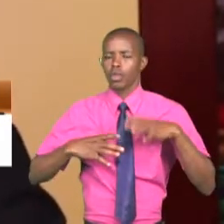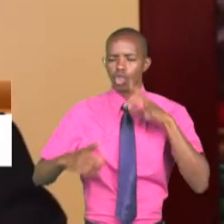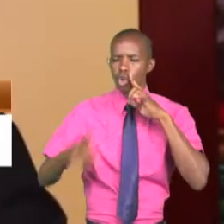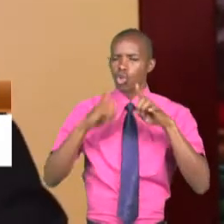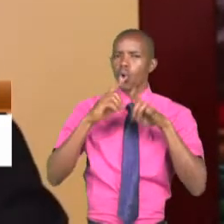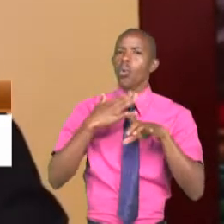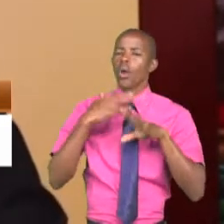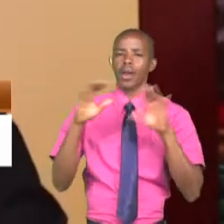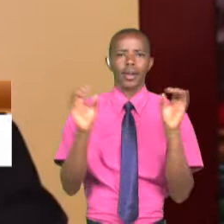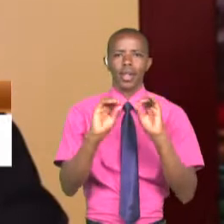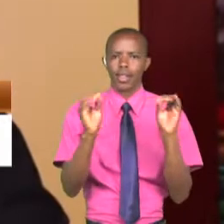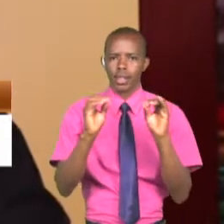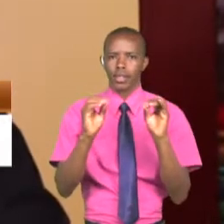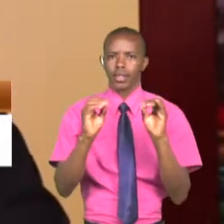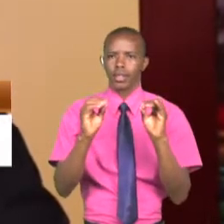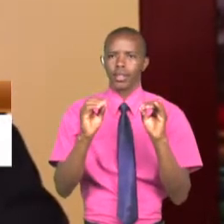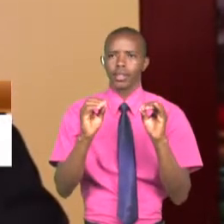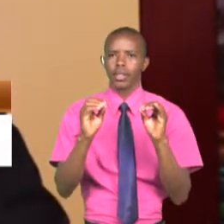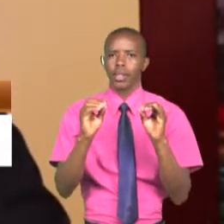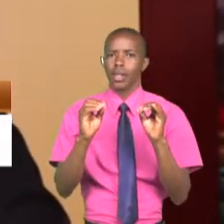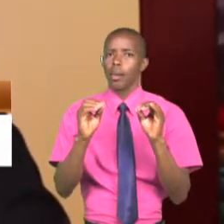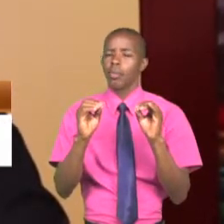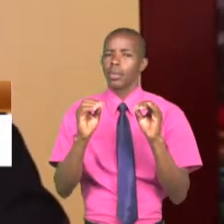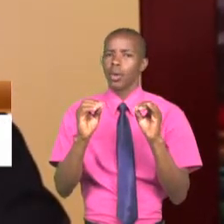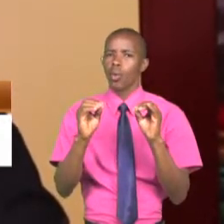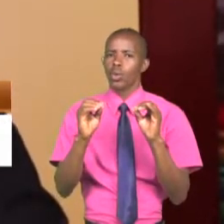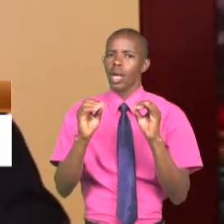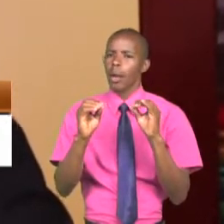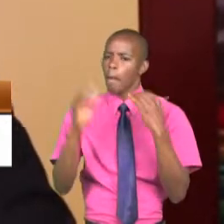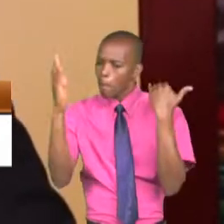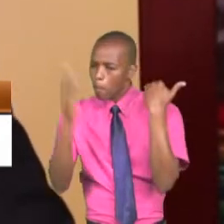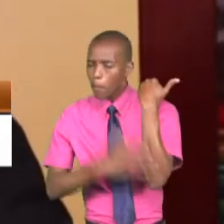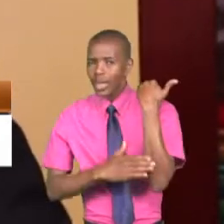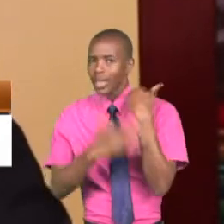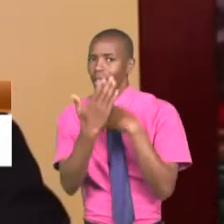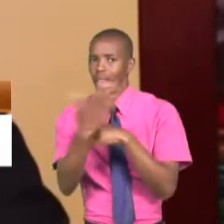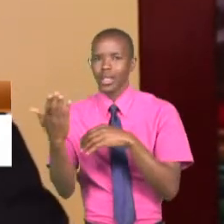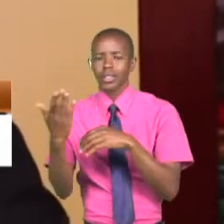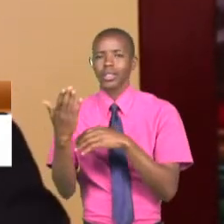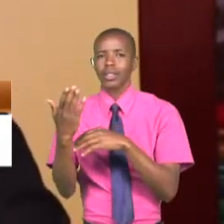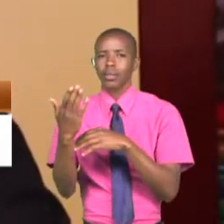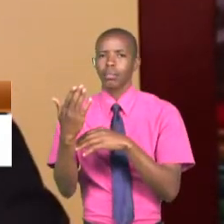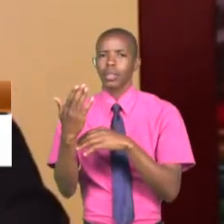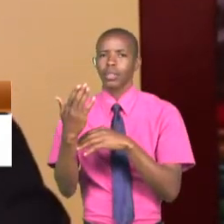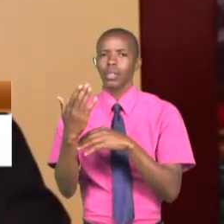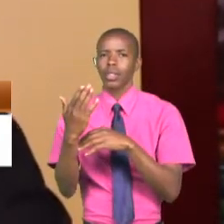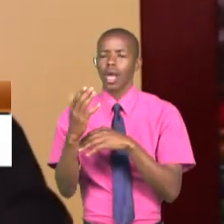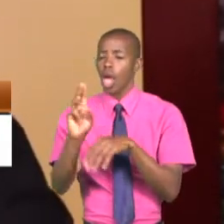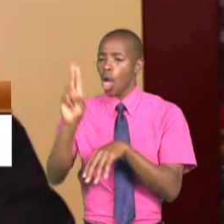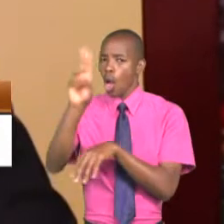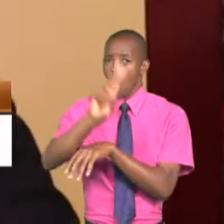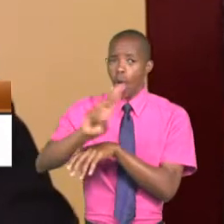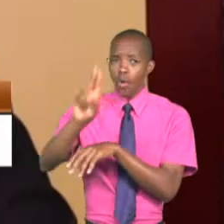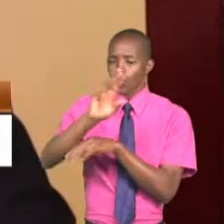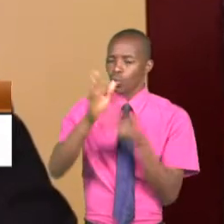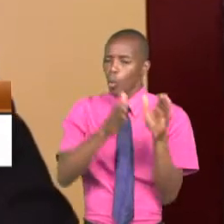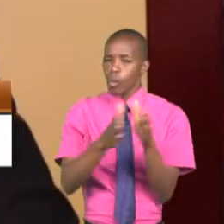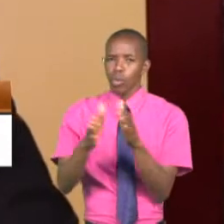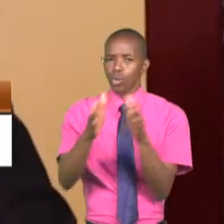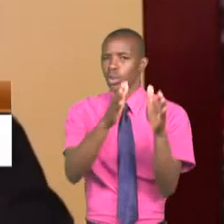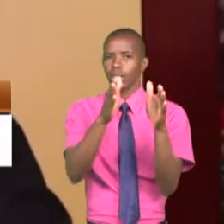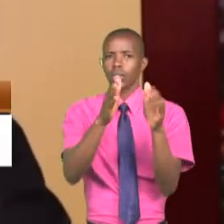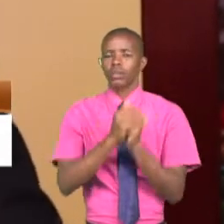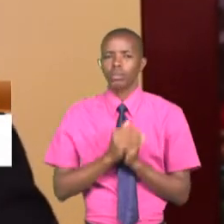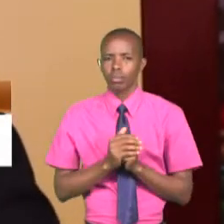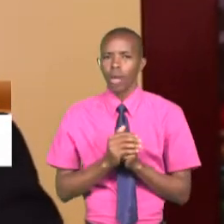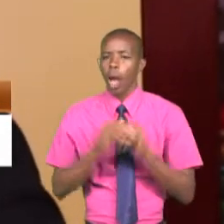these. Witchcrafts are negative forces that are very, very retrogressive, and they take advantage of any opportunity to